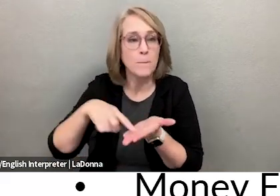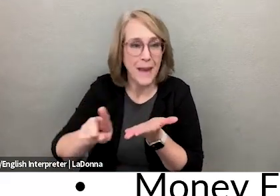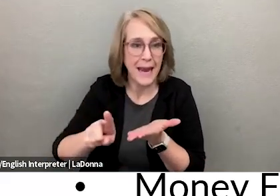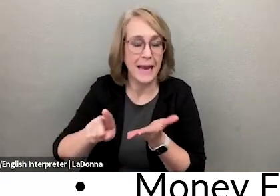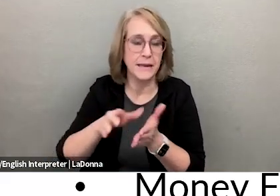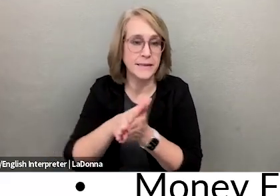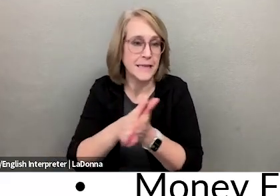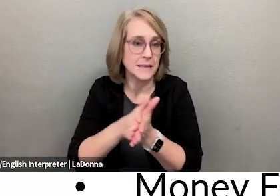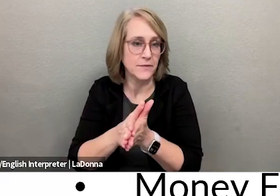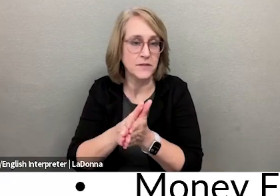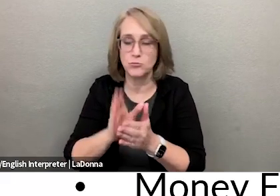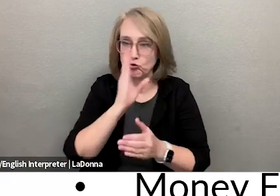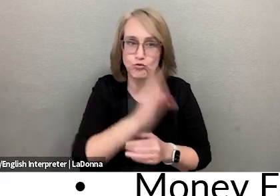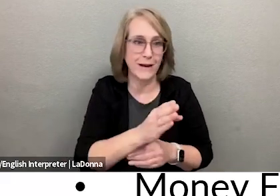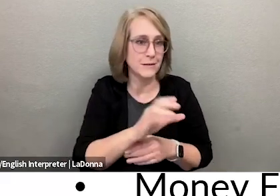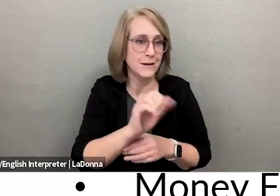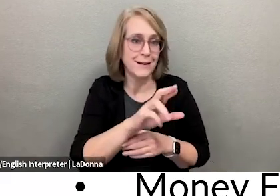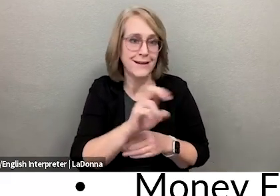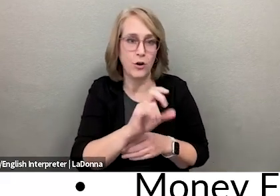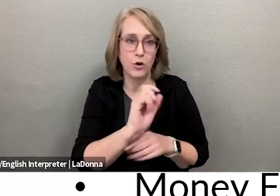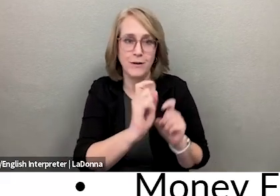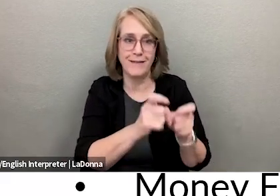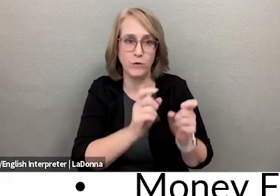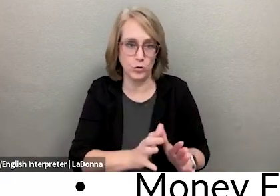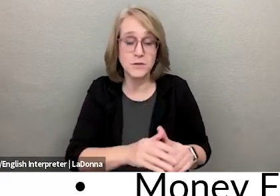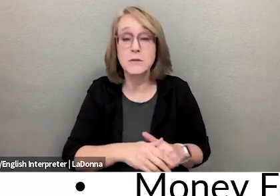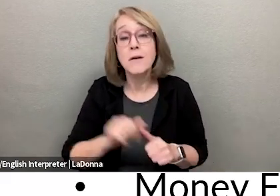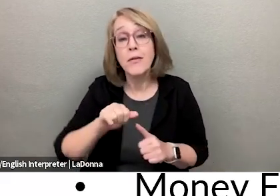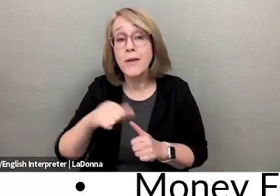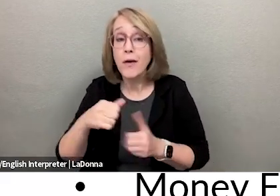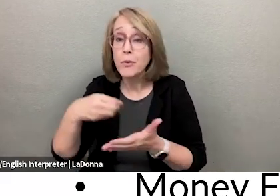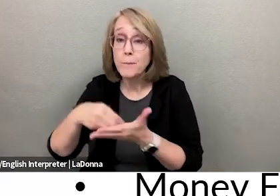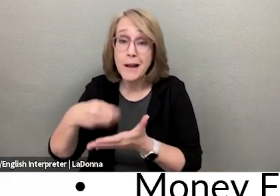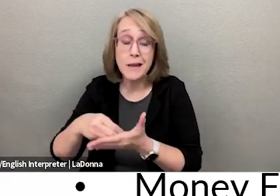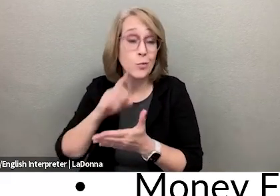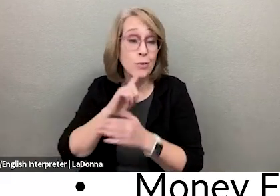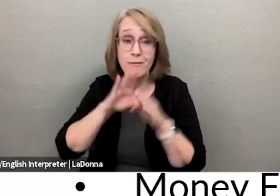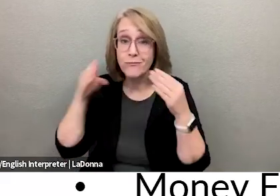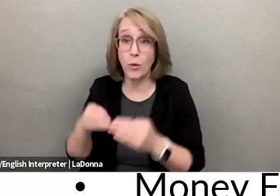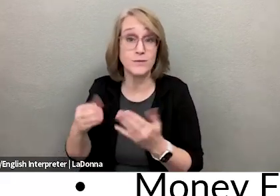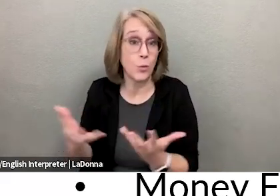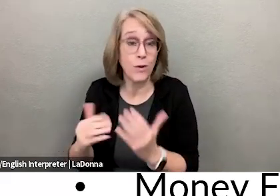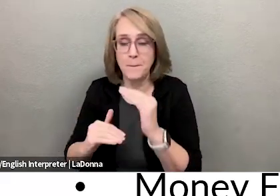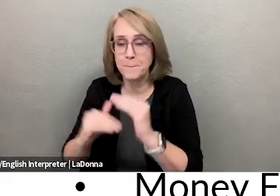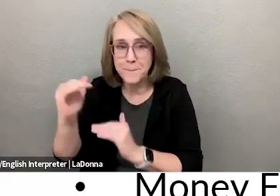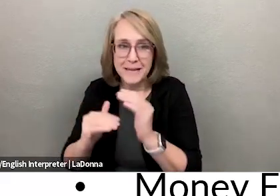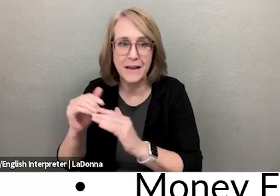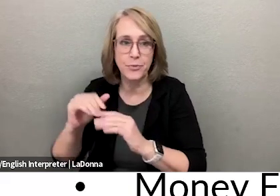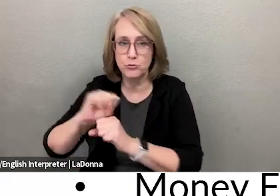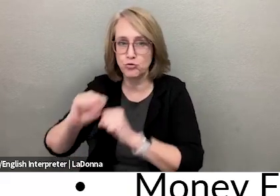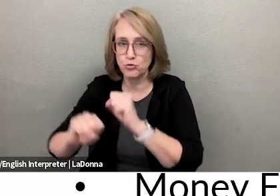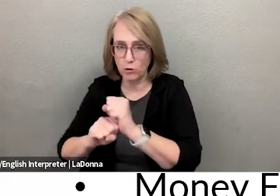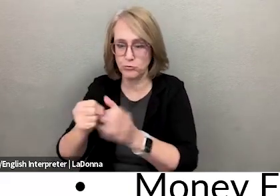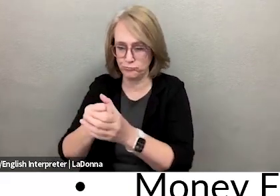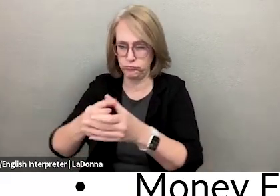for directly to our caregivers. Much of the rest of it is really building the infrastructure for this